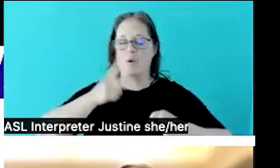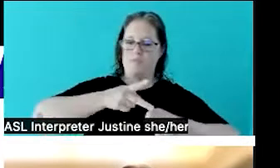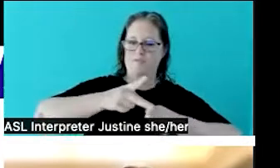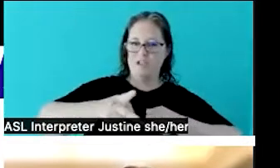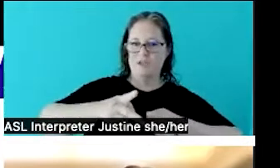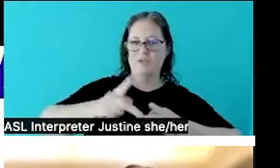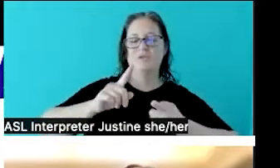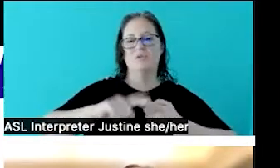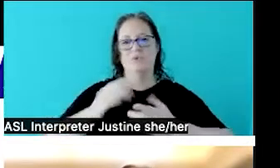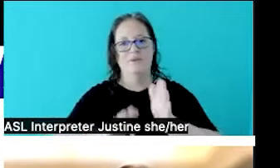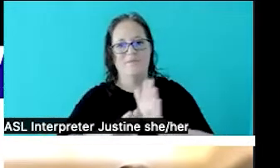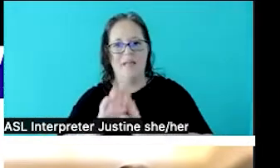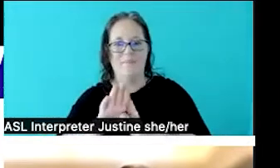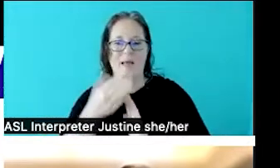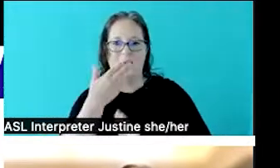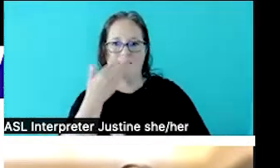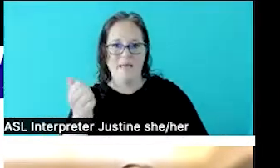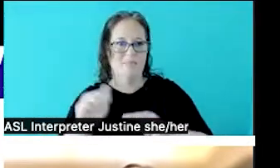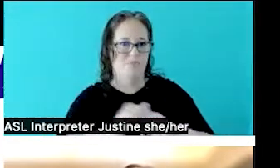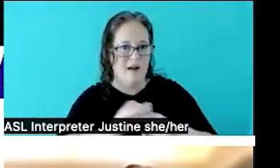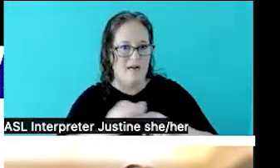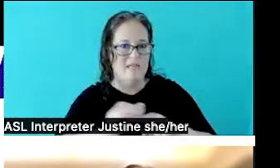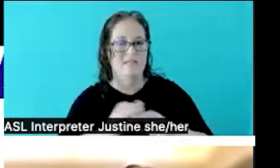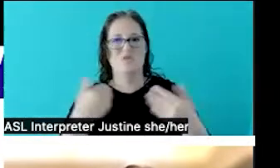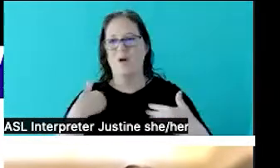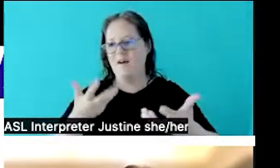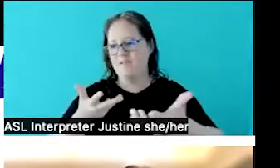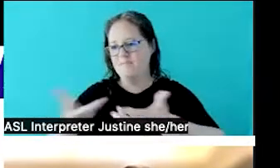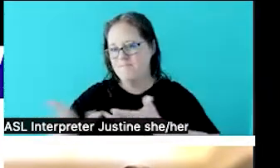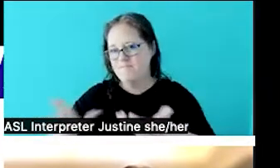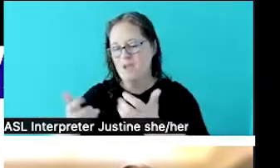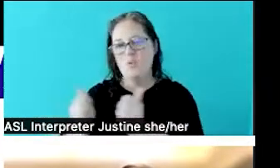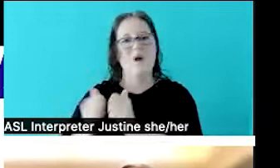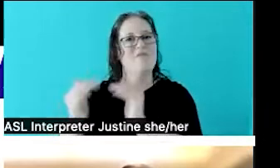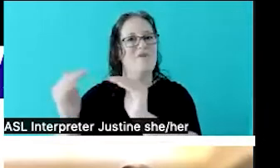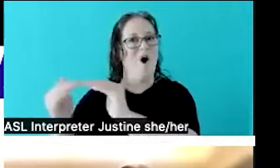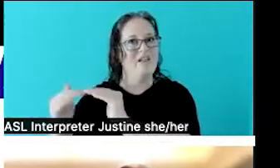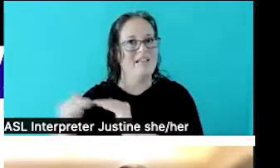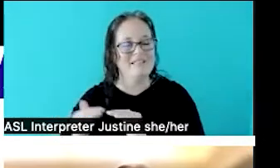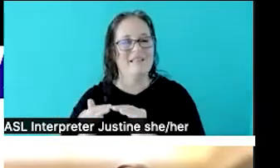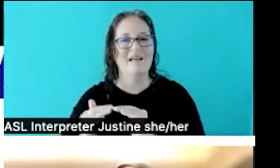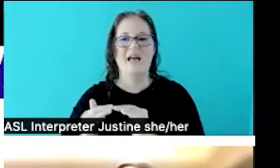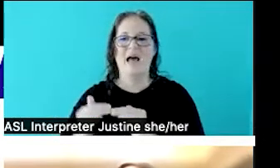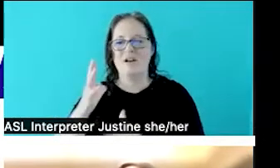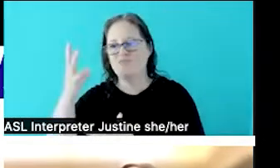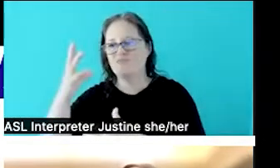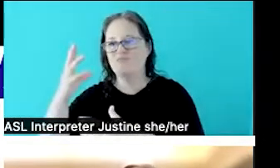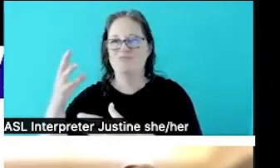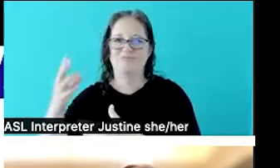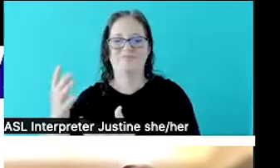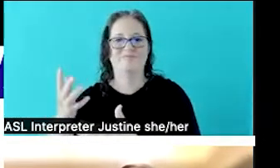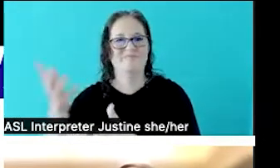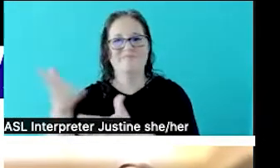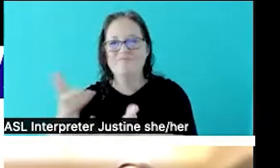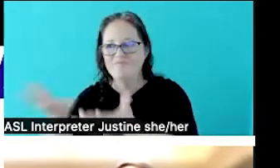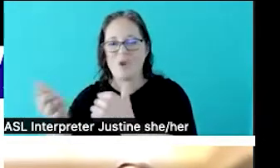best practices, engage in conversations with colleagues and experts from around the world, and learn practical methods for